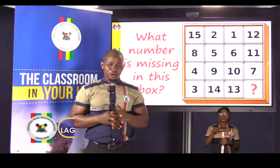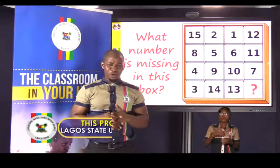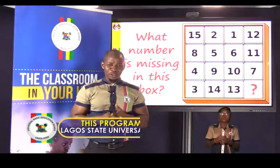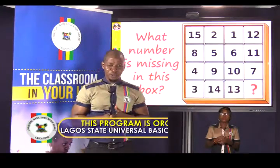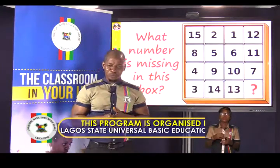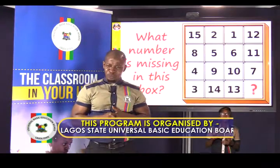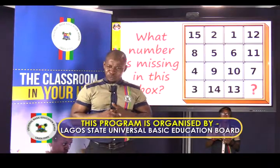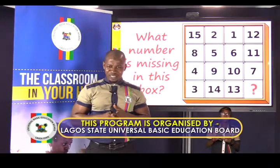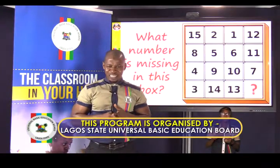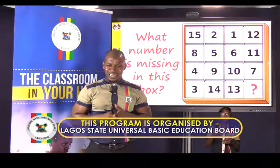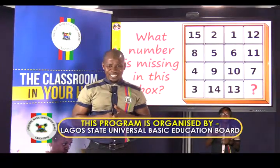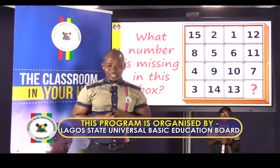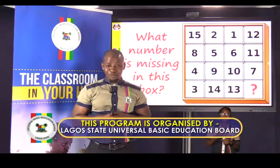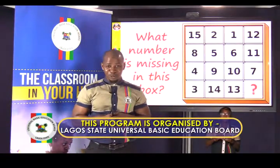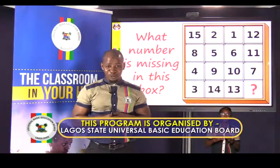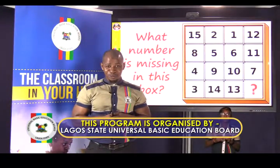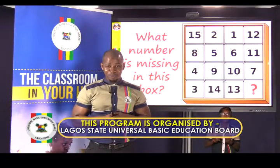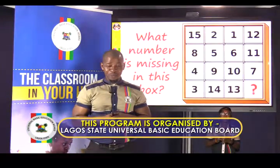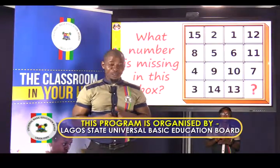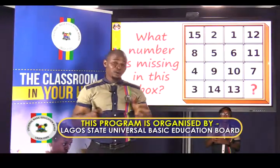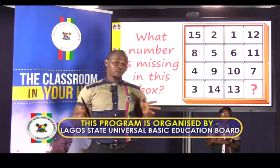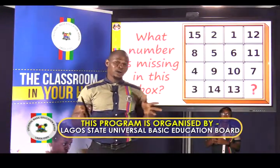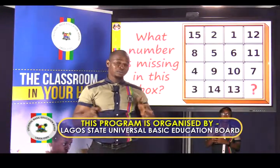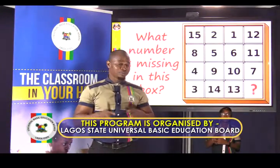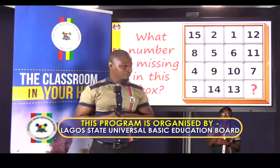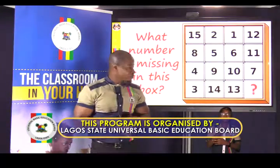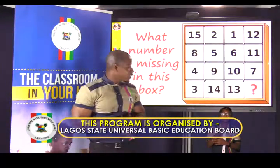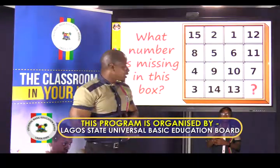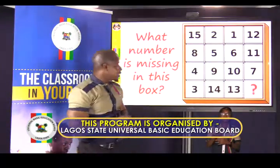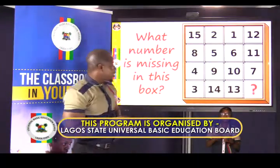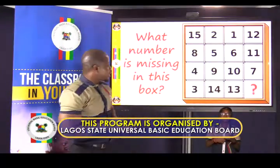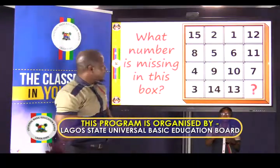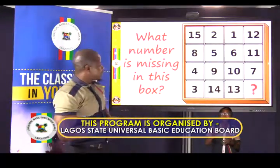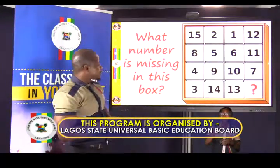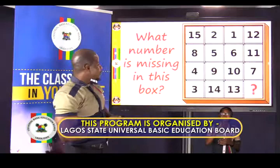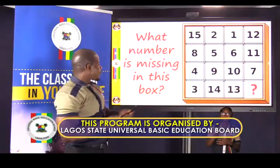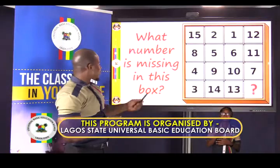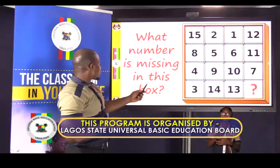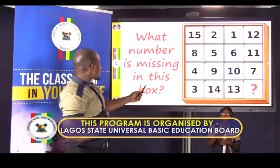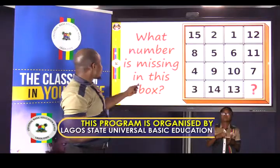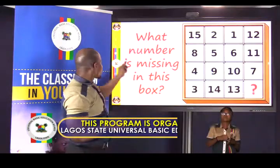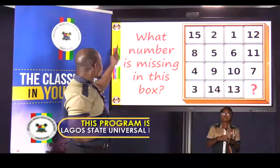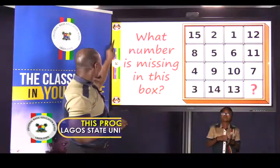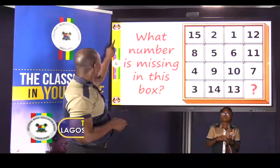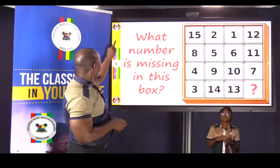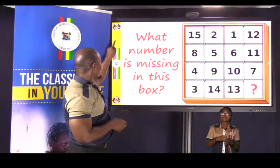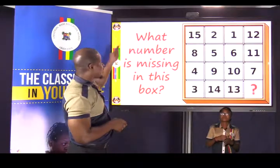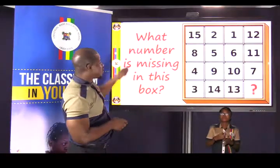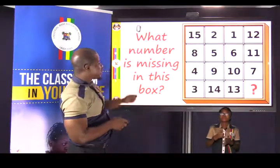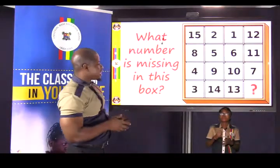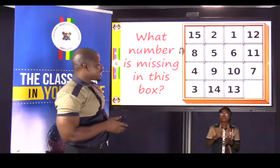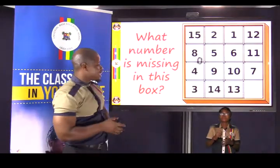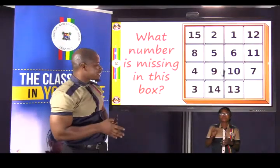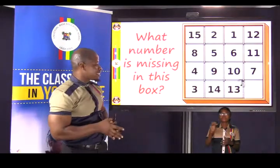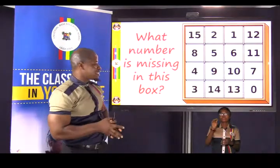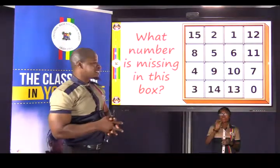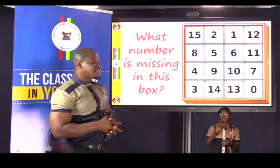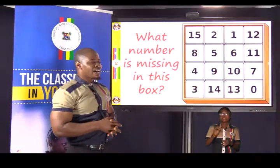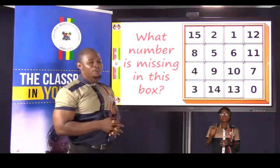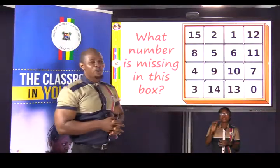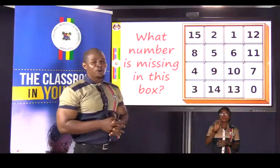the number. What is the number? Well, the correct number that is supposed to be here